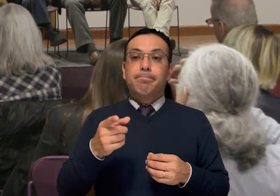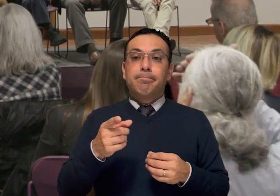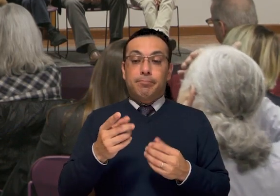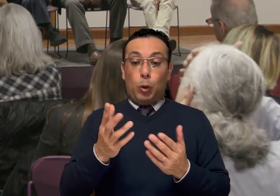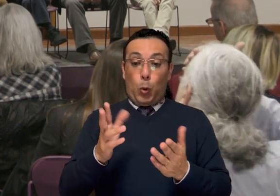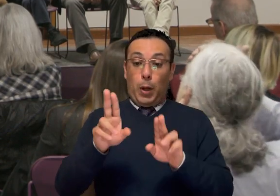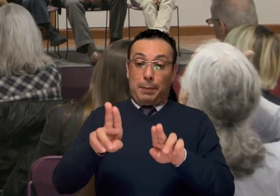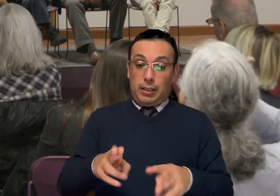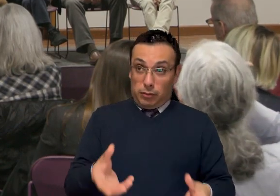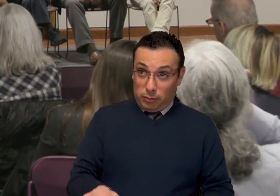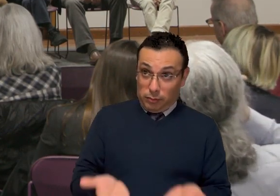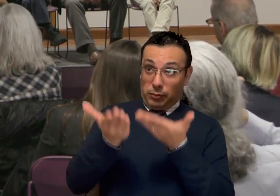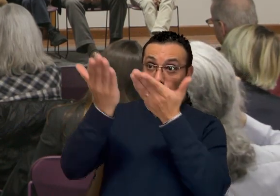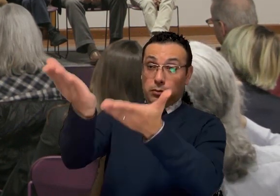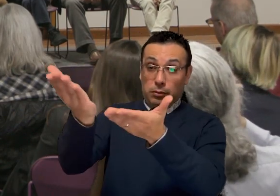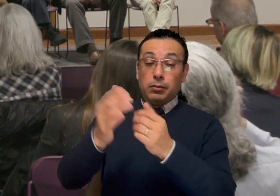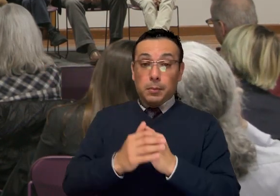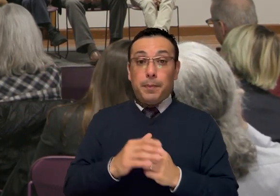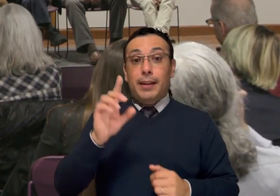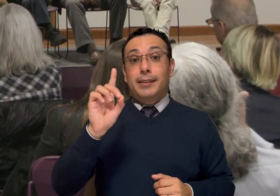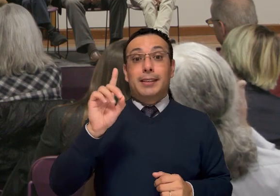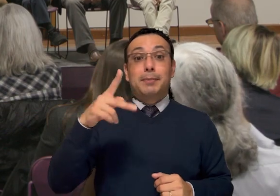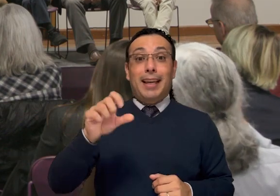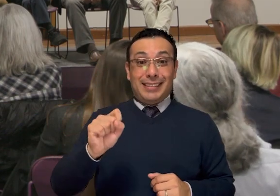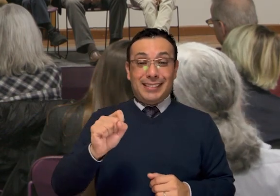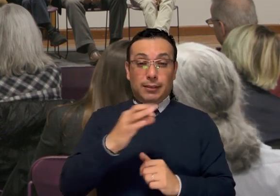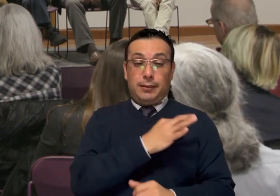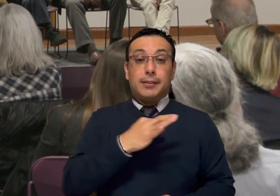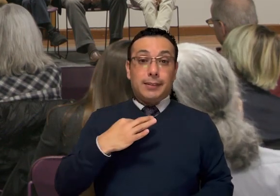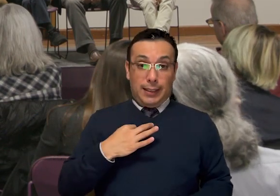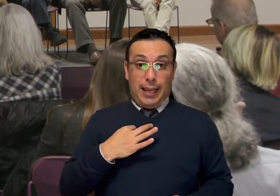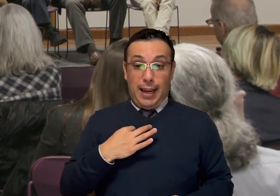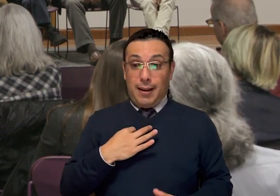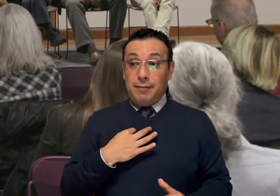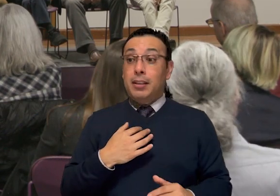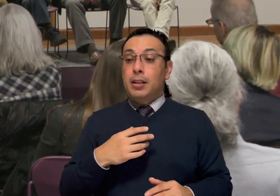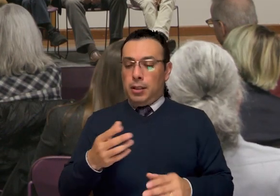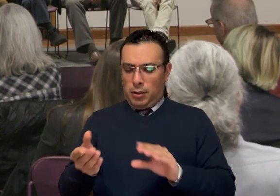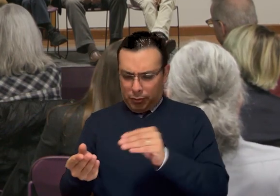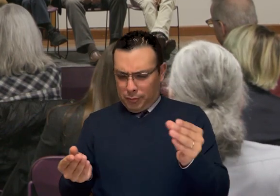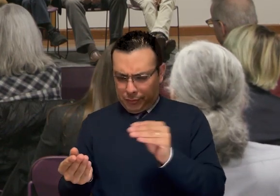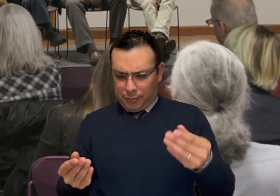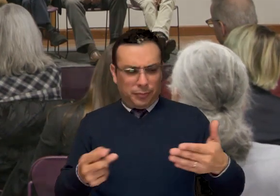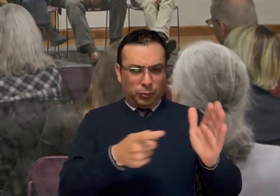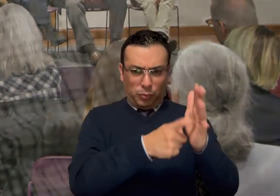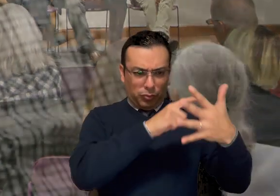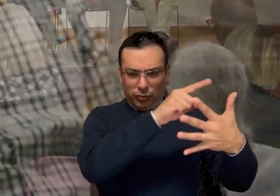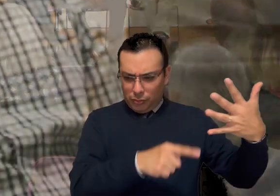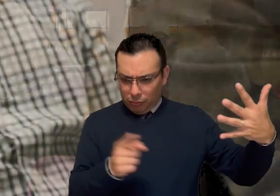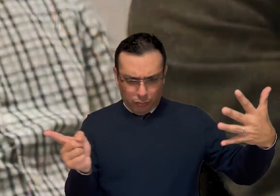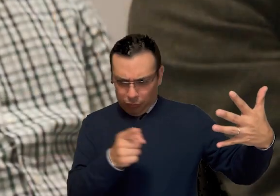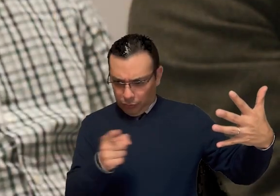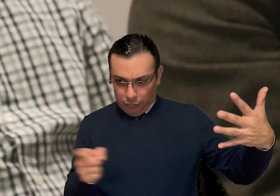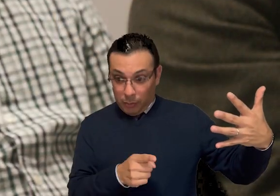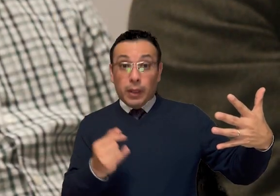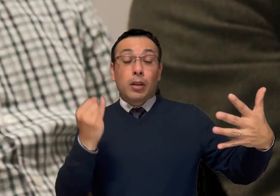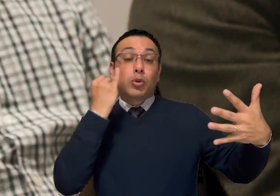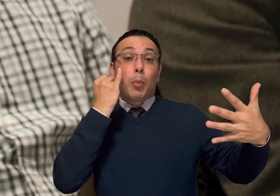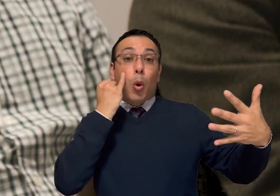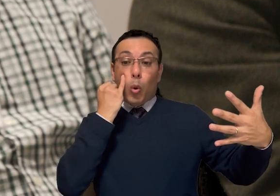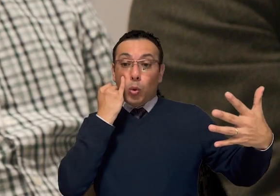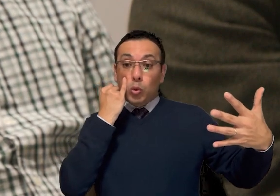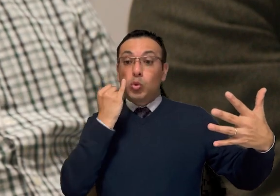reviews it, comes up with any additional questions or identifies whether or not there's something else that they would like to see in terms of an answer